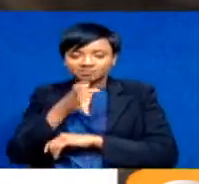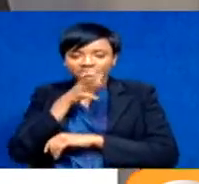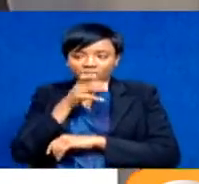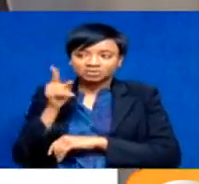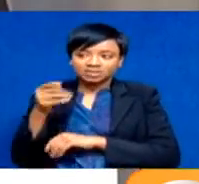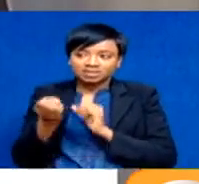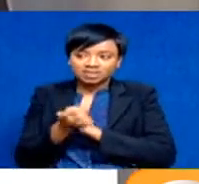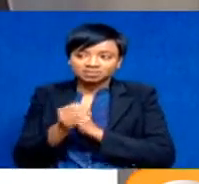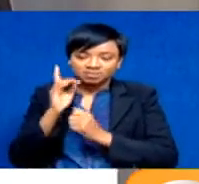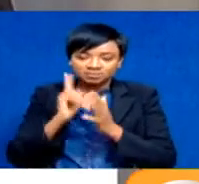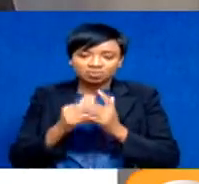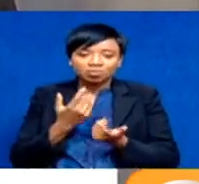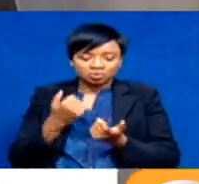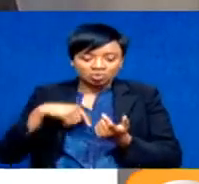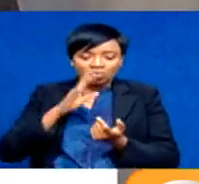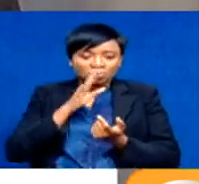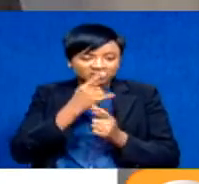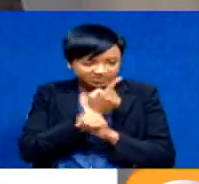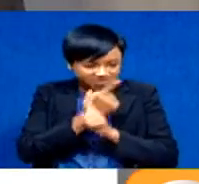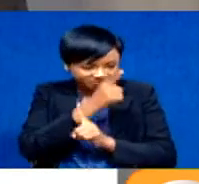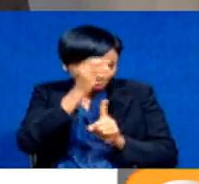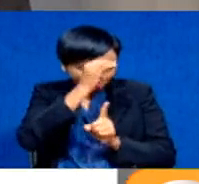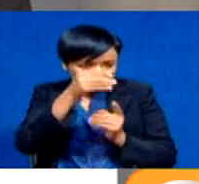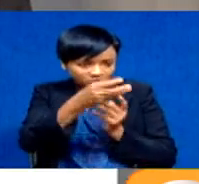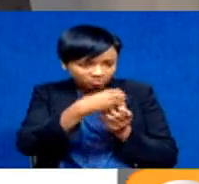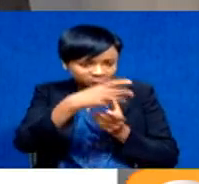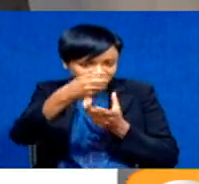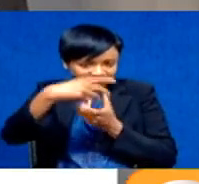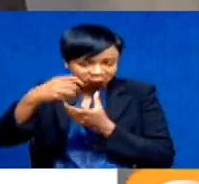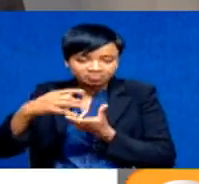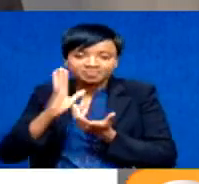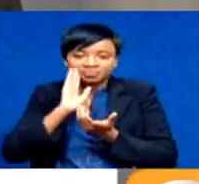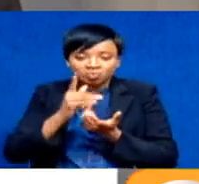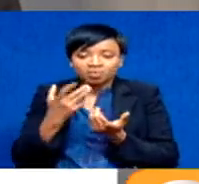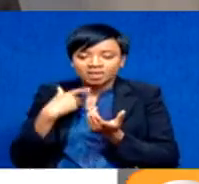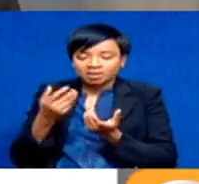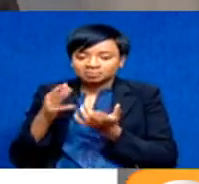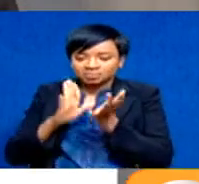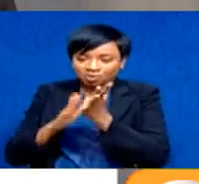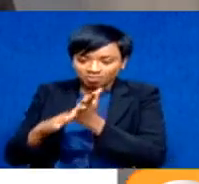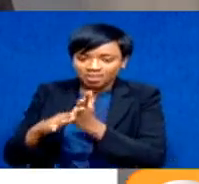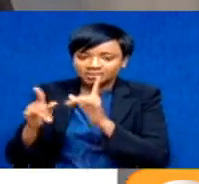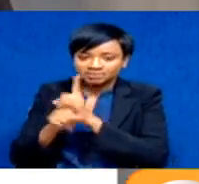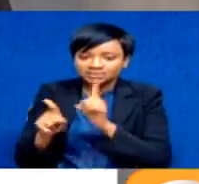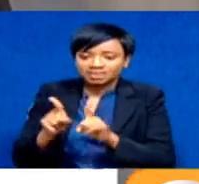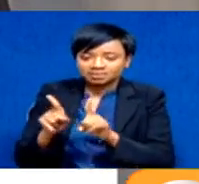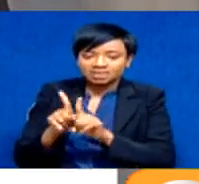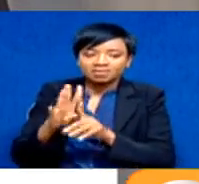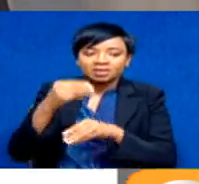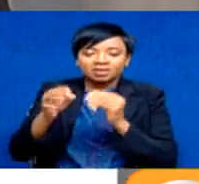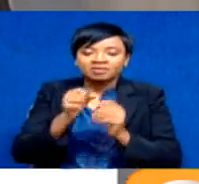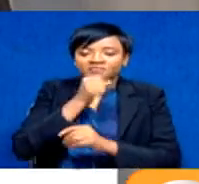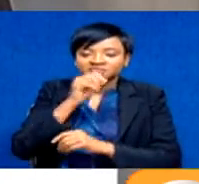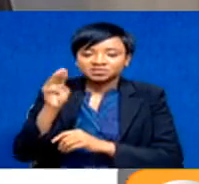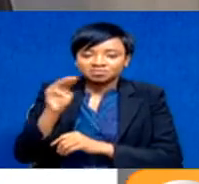fears. We will recommend that we allocate at least 50 million to each water company. Being